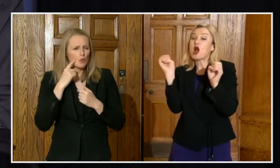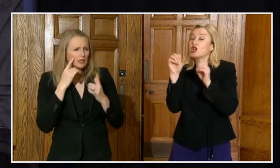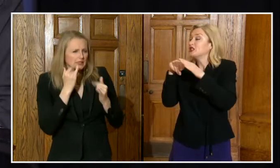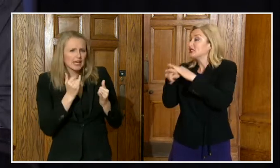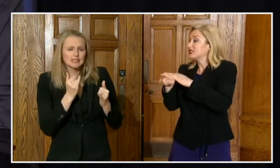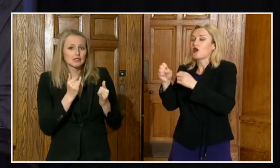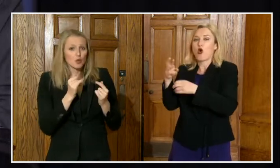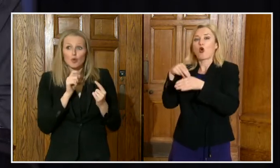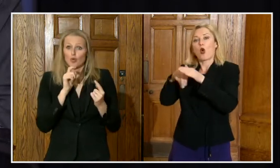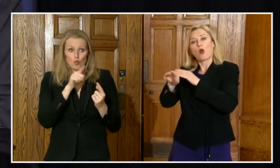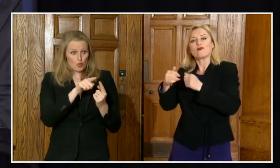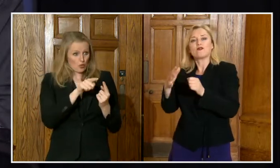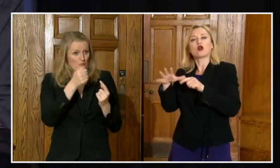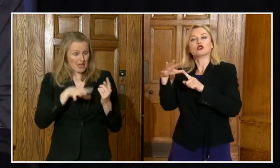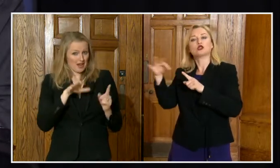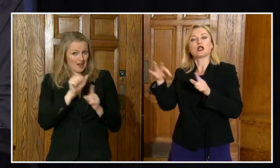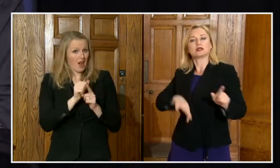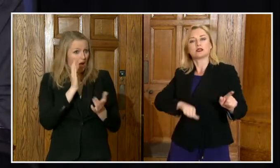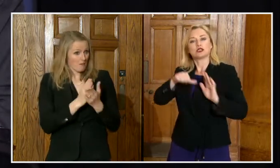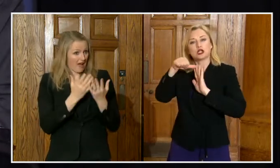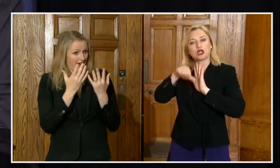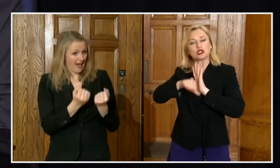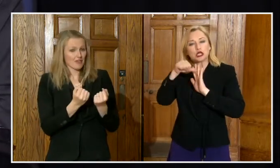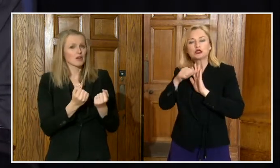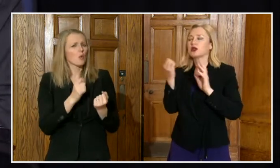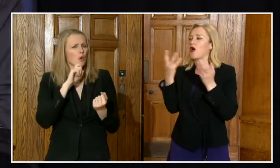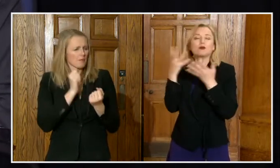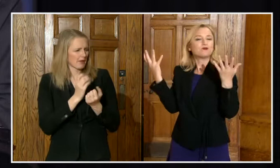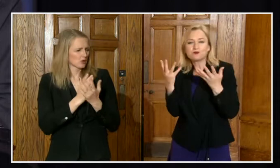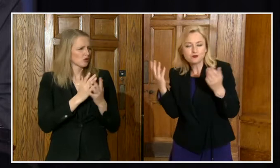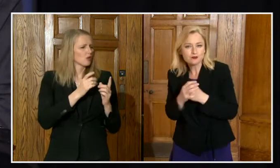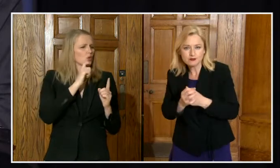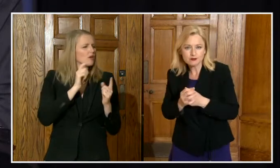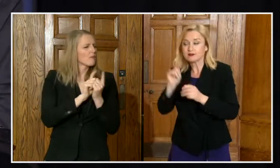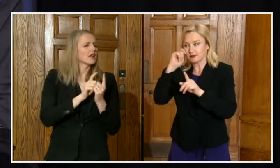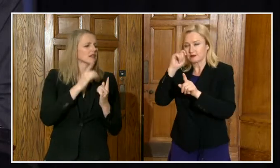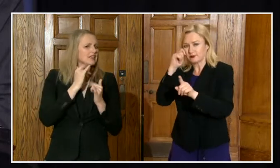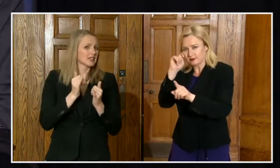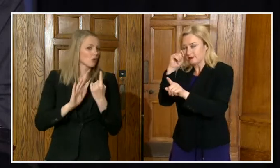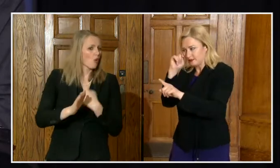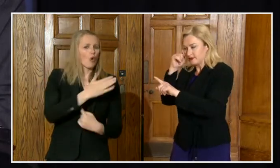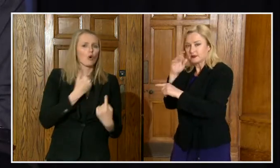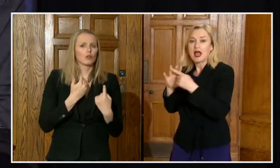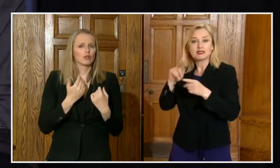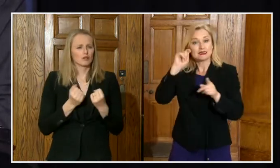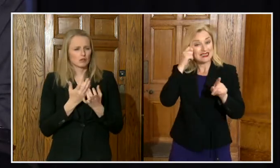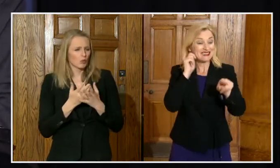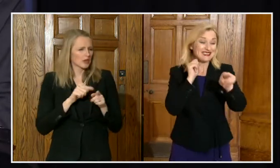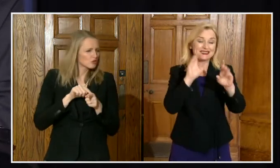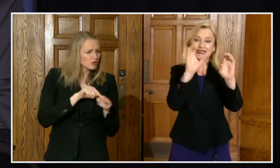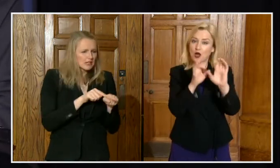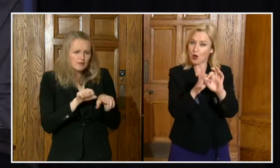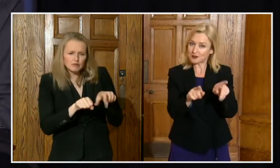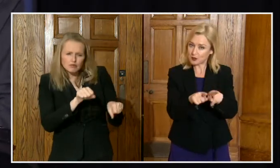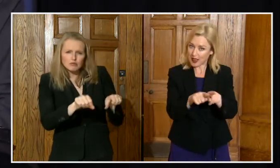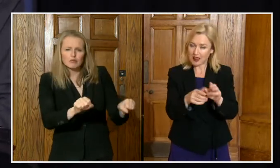for elective surgery or for elective reasons, and also the testing that's ongoing in our care homes. But